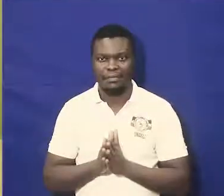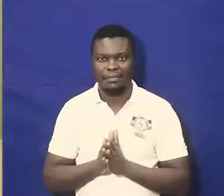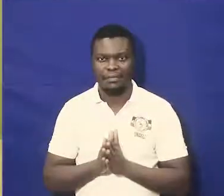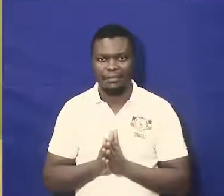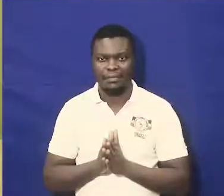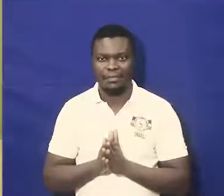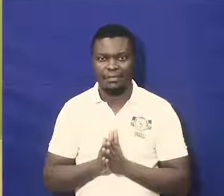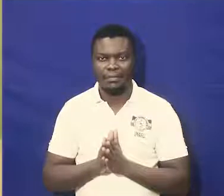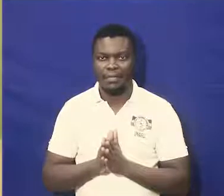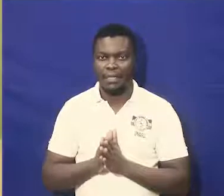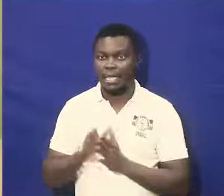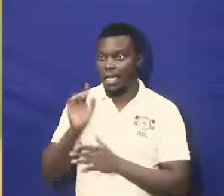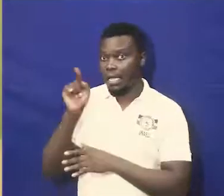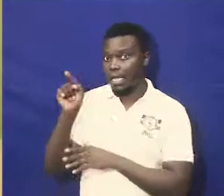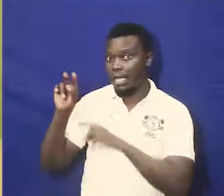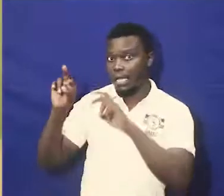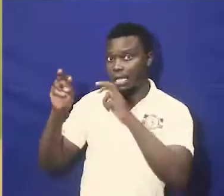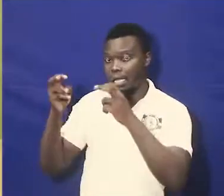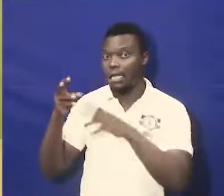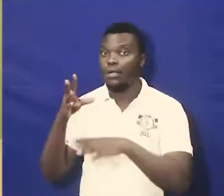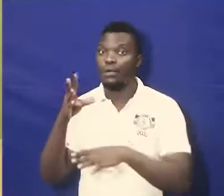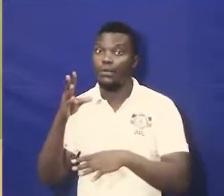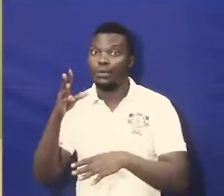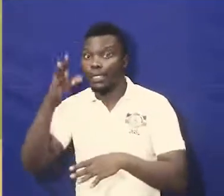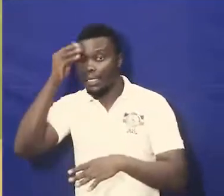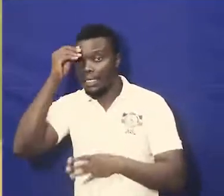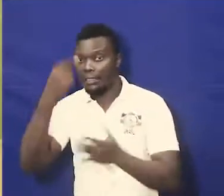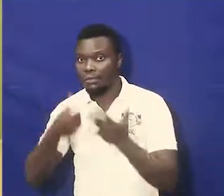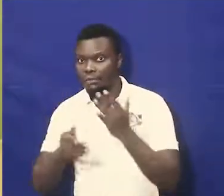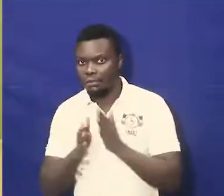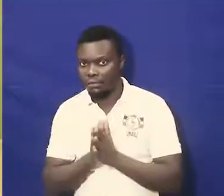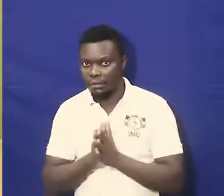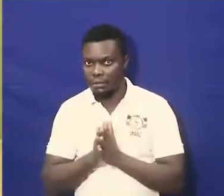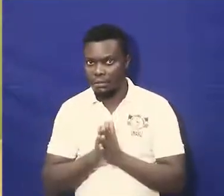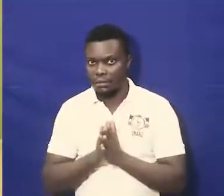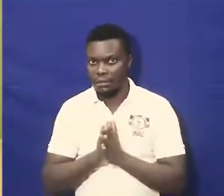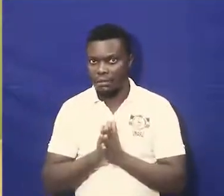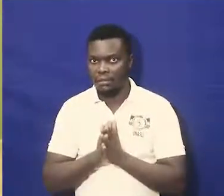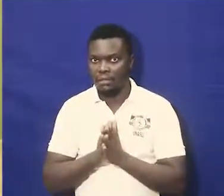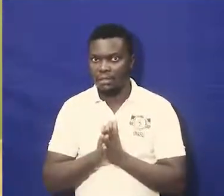In this lesson, we will learn about discount.